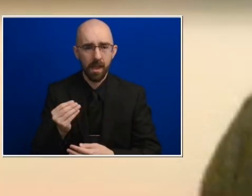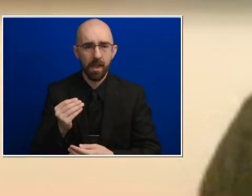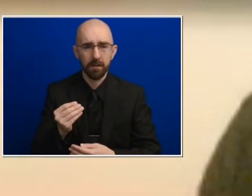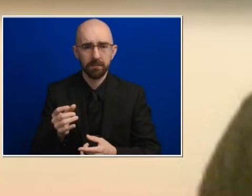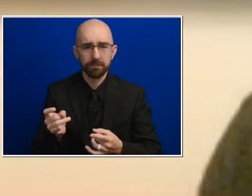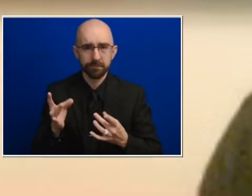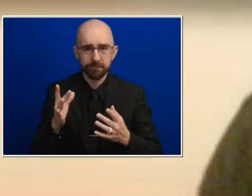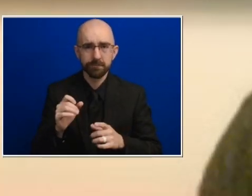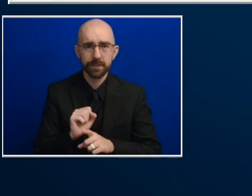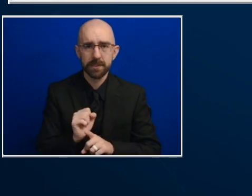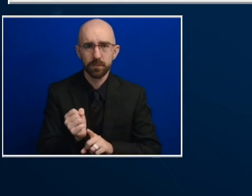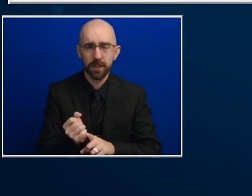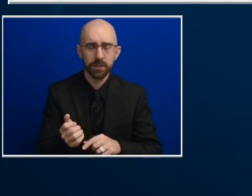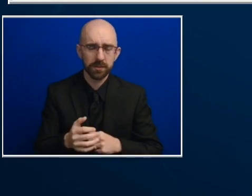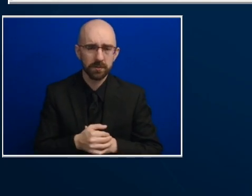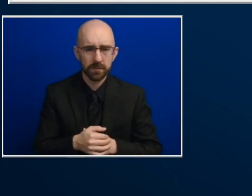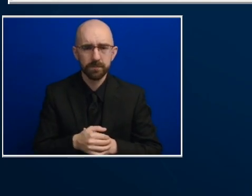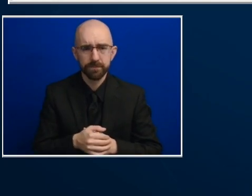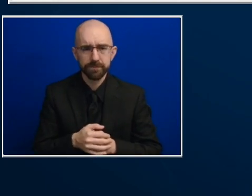terrible times.